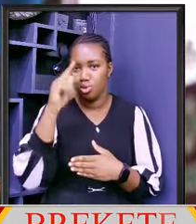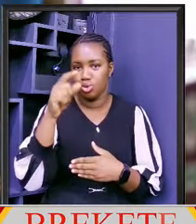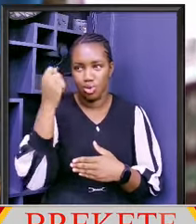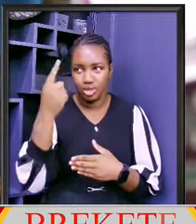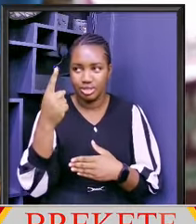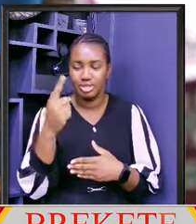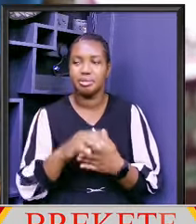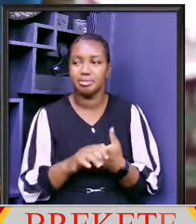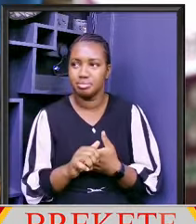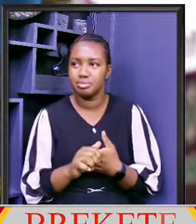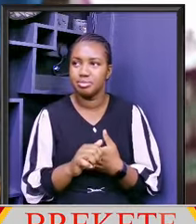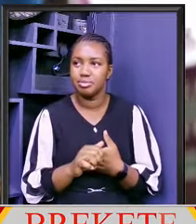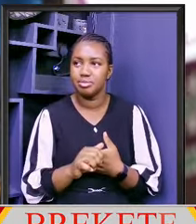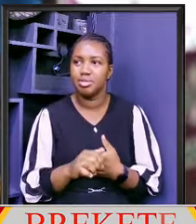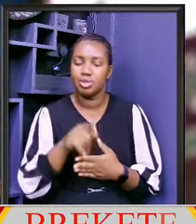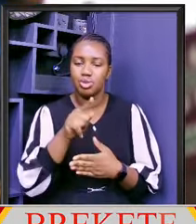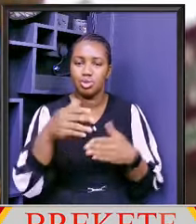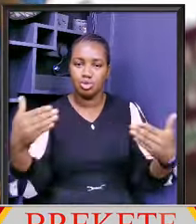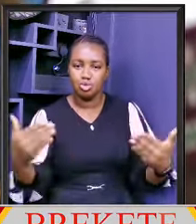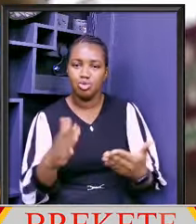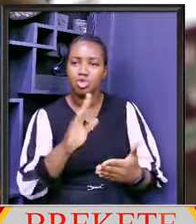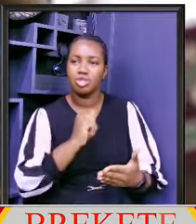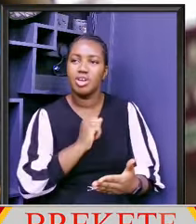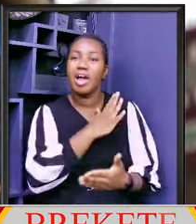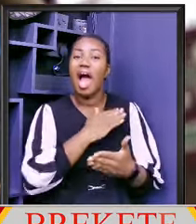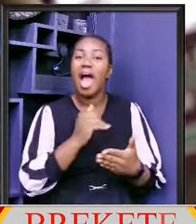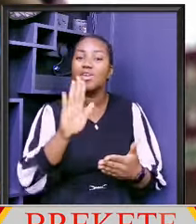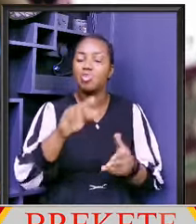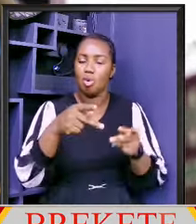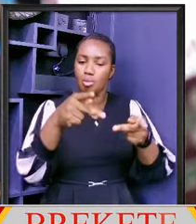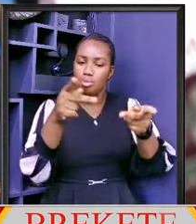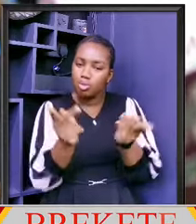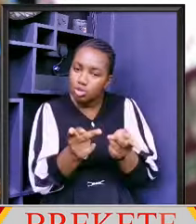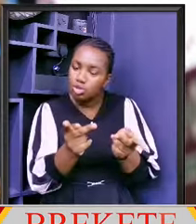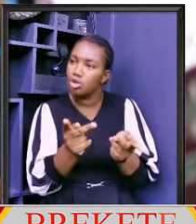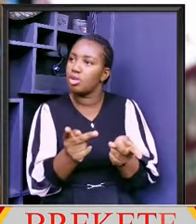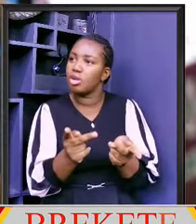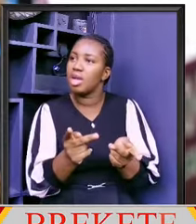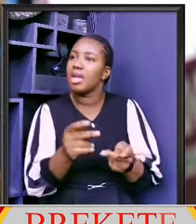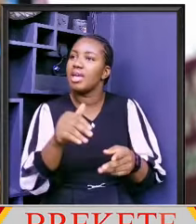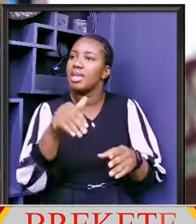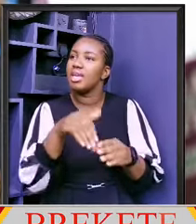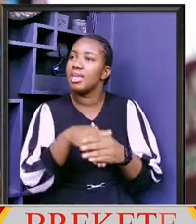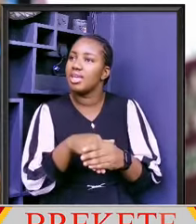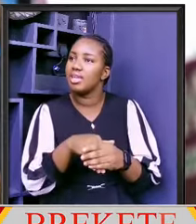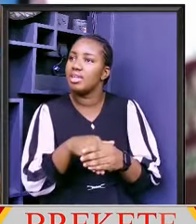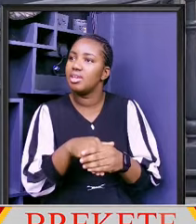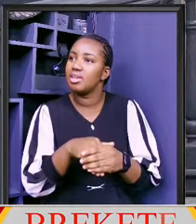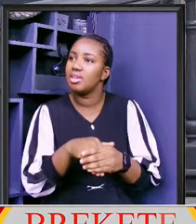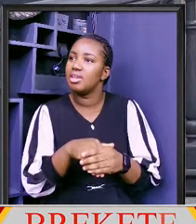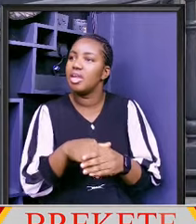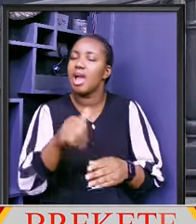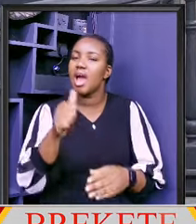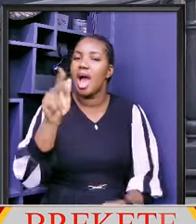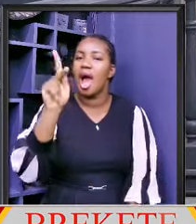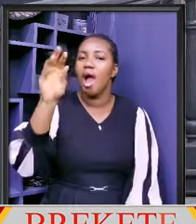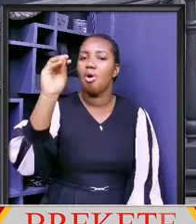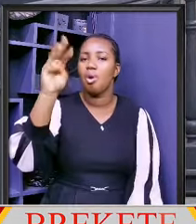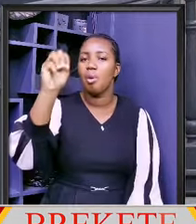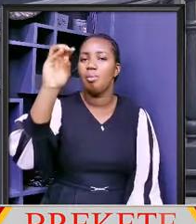sir. Thank you. So, sir, introduce yourself and your position for waiting. Akomoro. Akomoro. Yes,